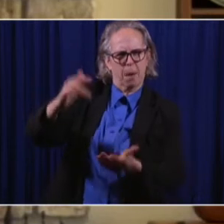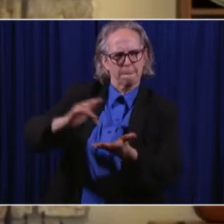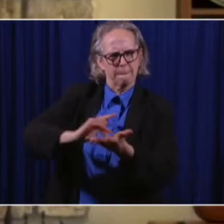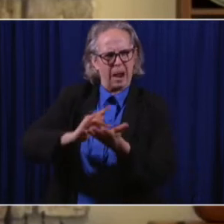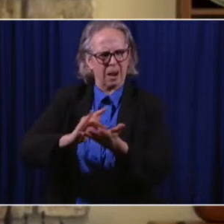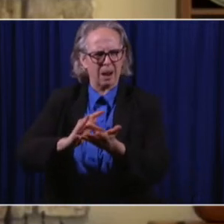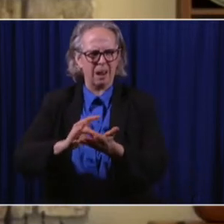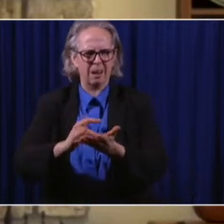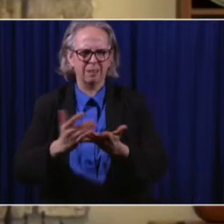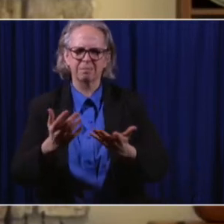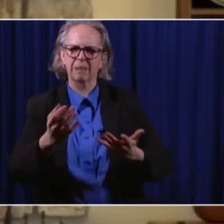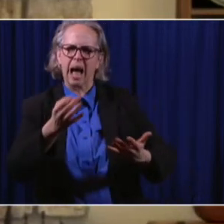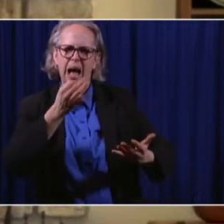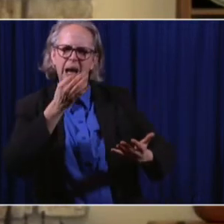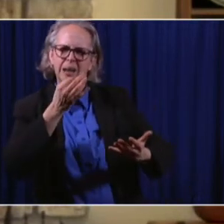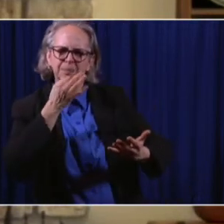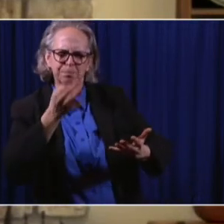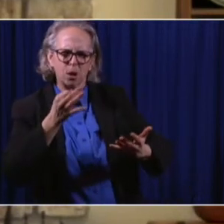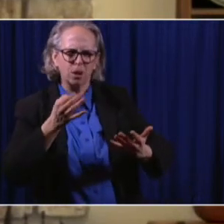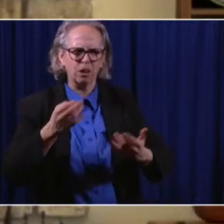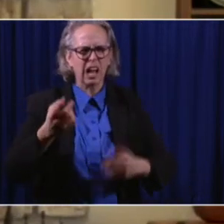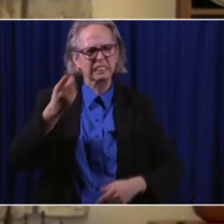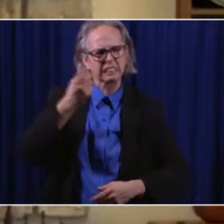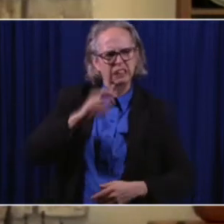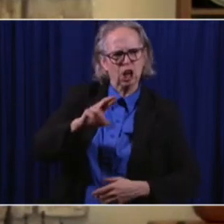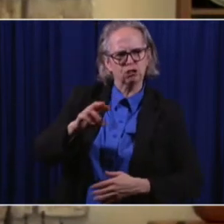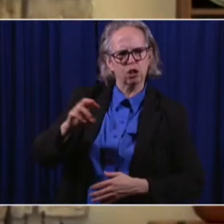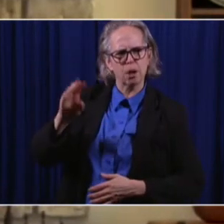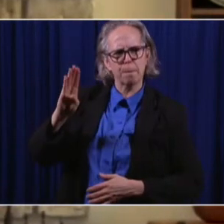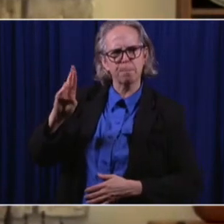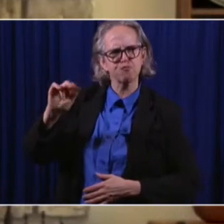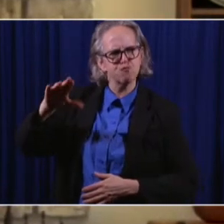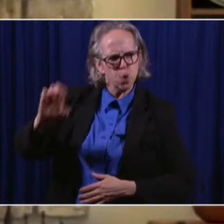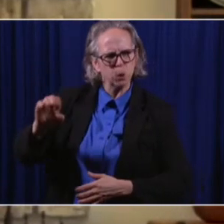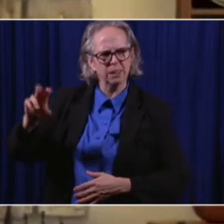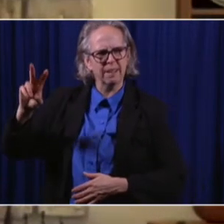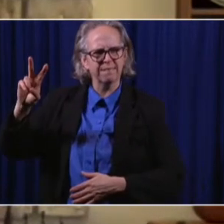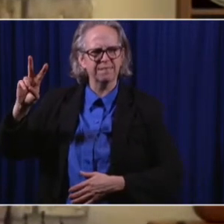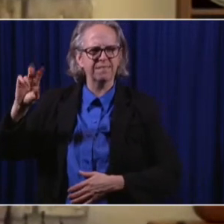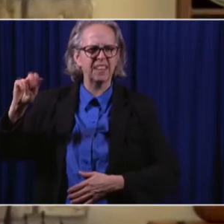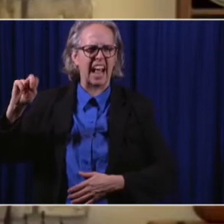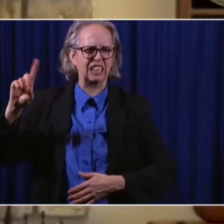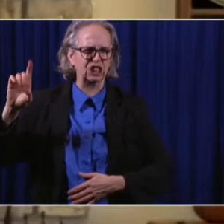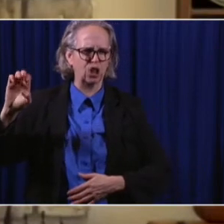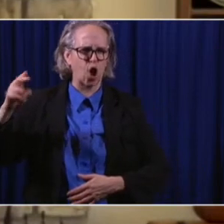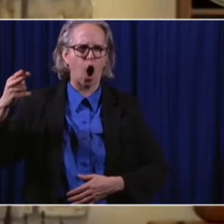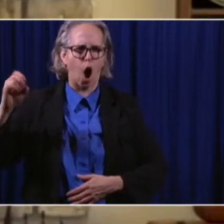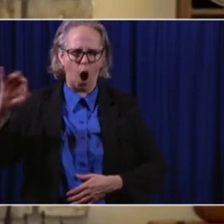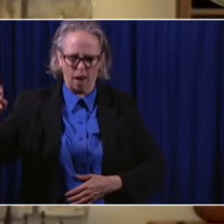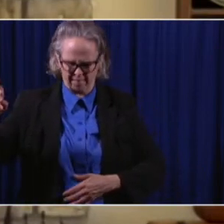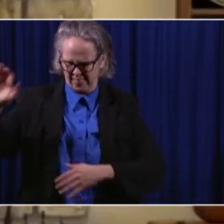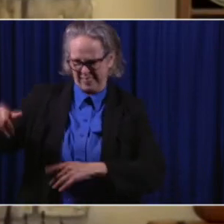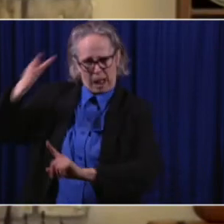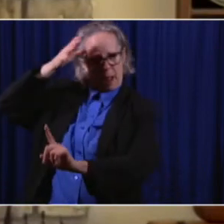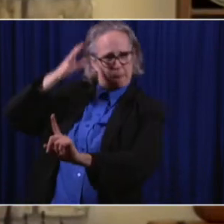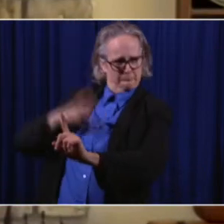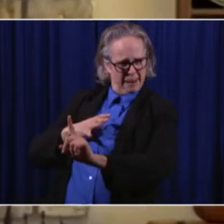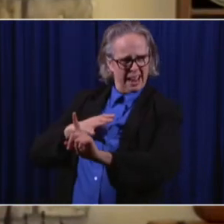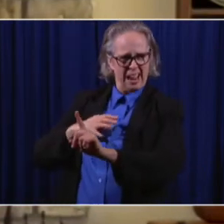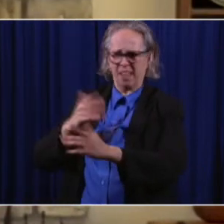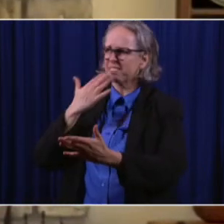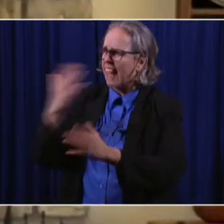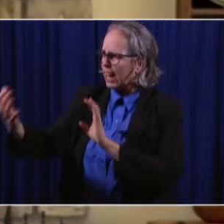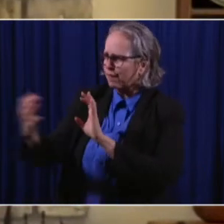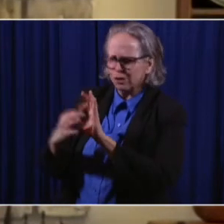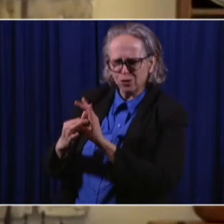Bruce Vanderhoff. Doctor, thank you for joining us. And you're officially on the team, and